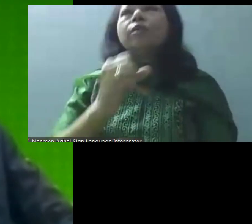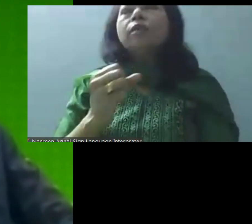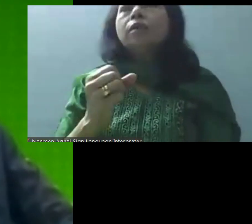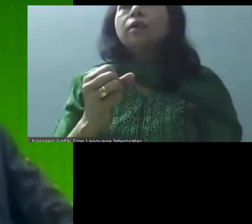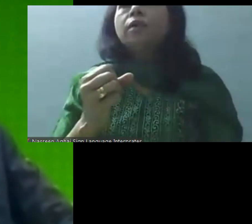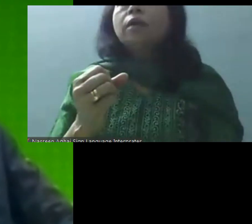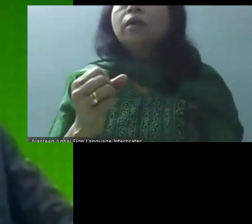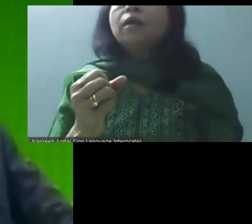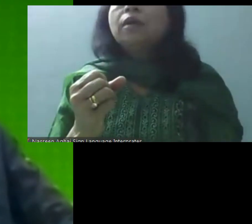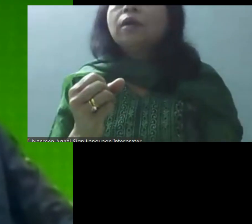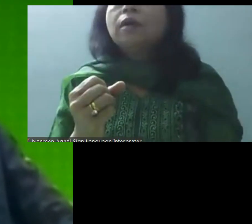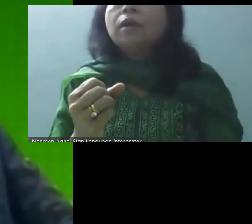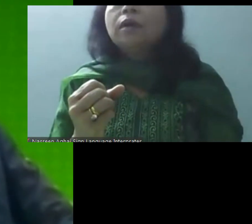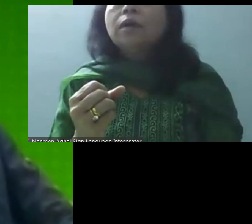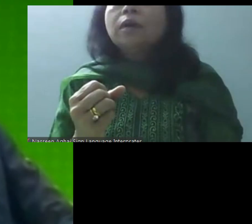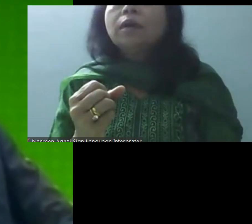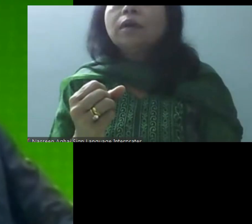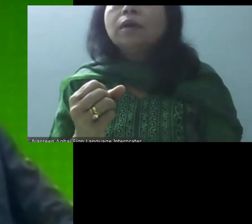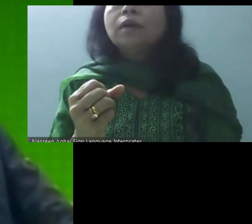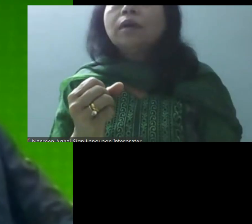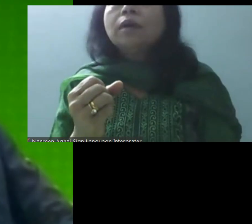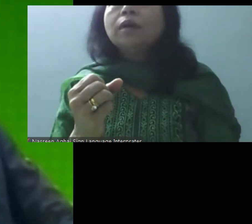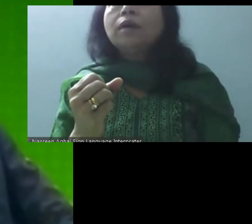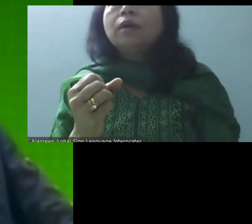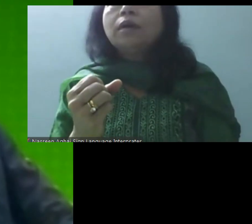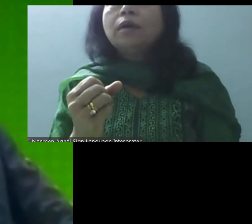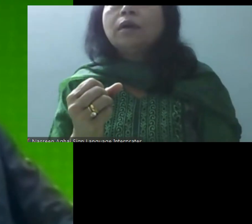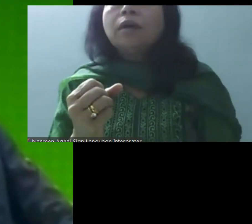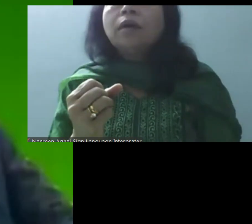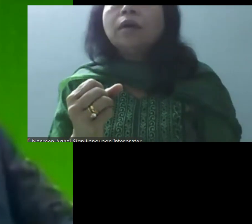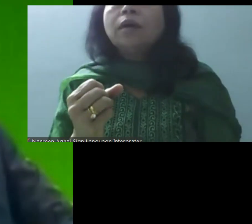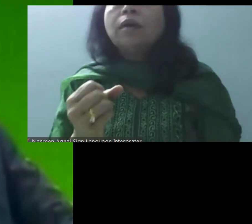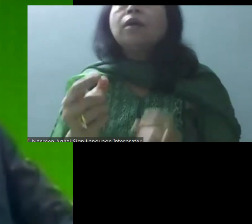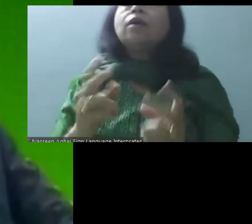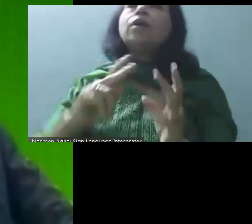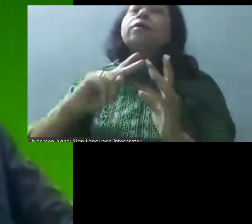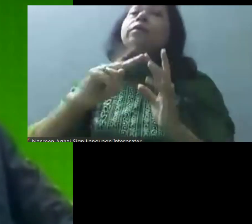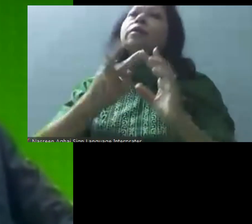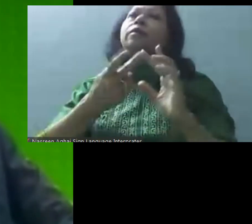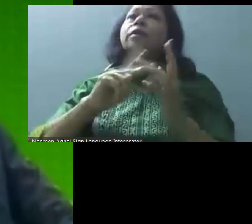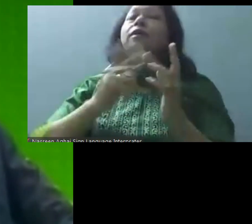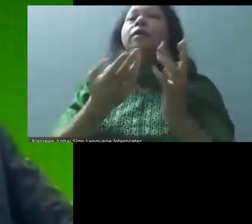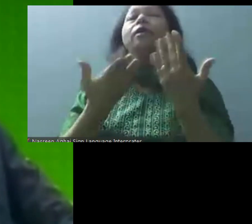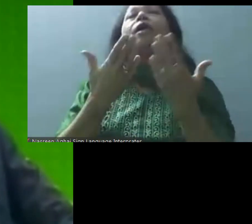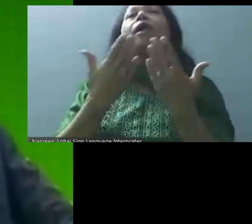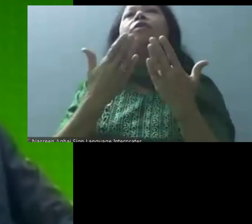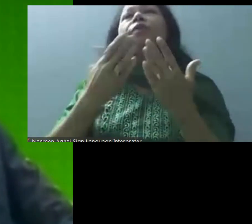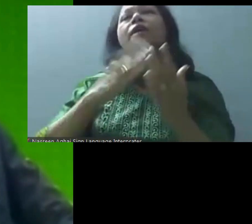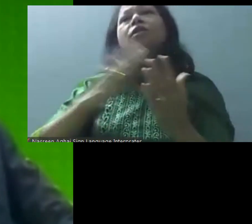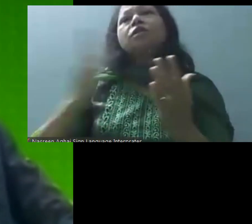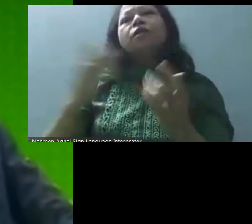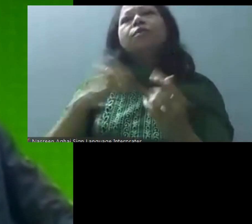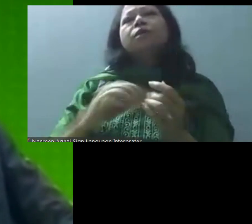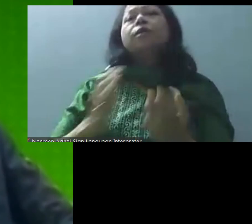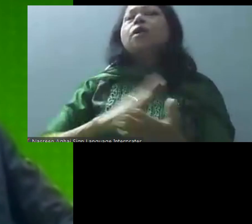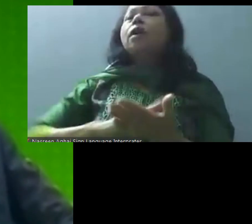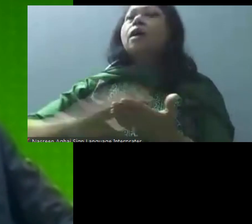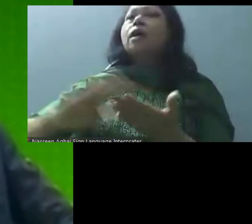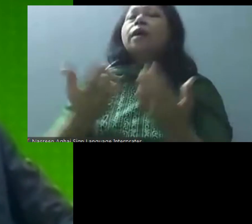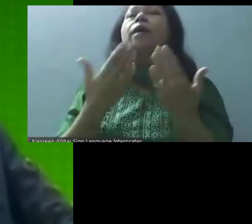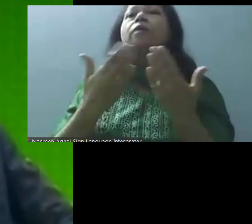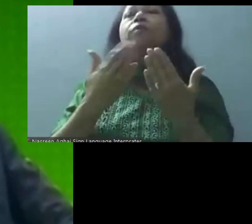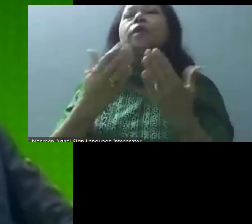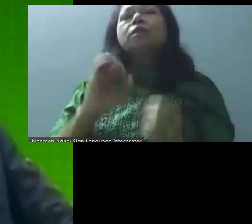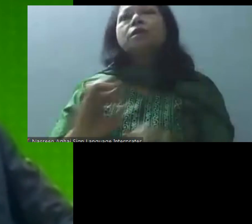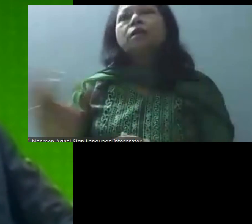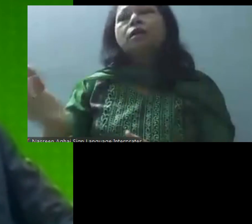it used for the online education. And the Higher Education Commission, which is the regulator,